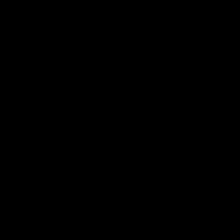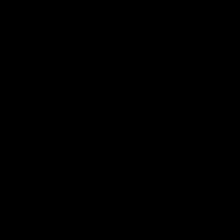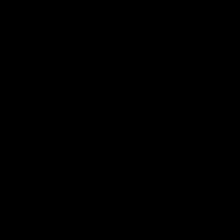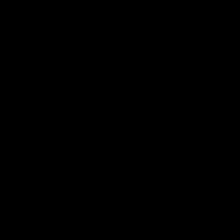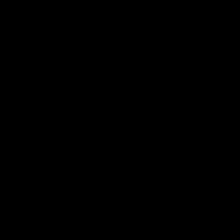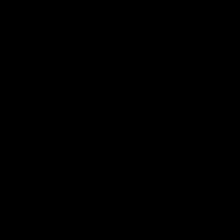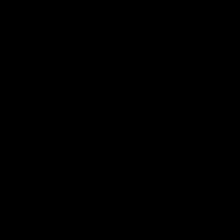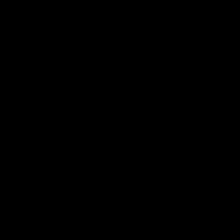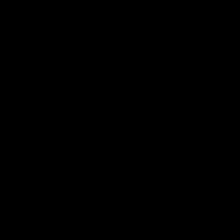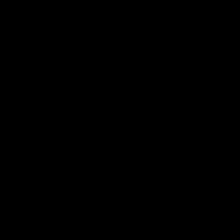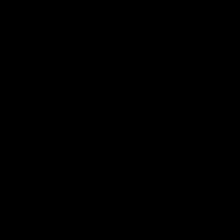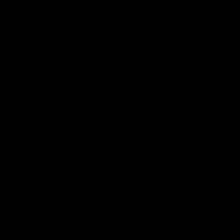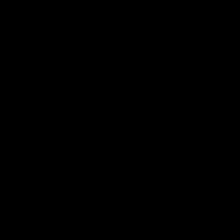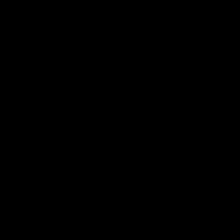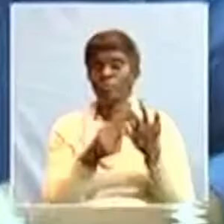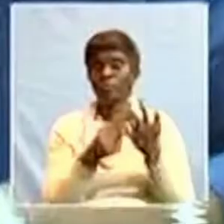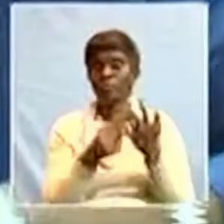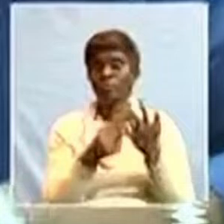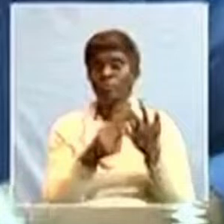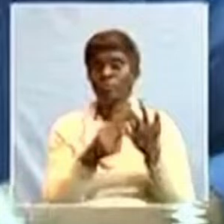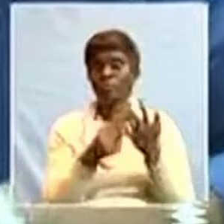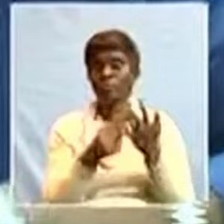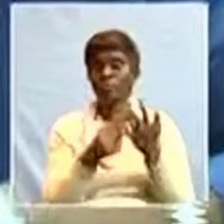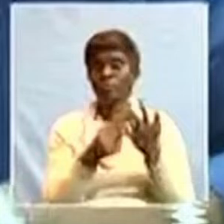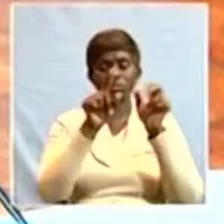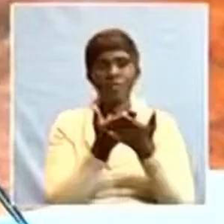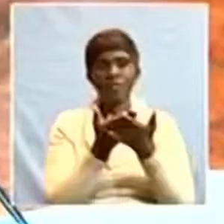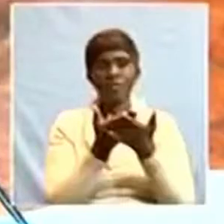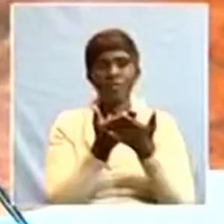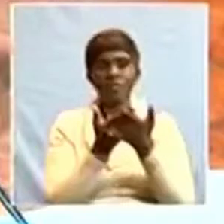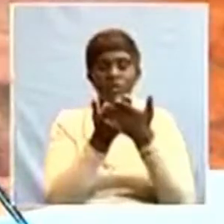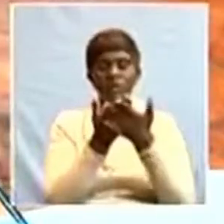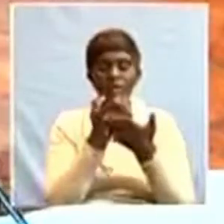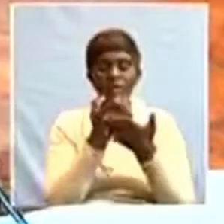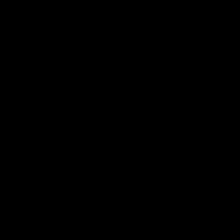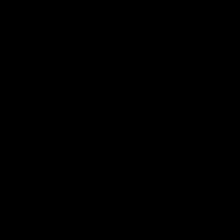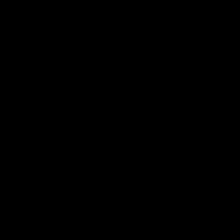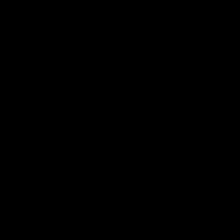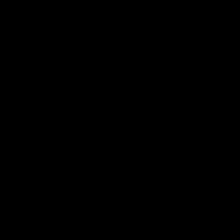shows special sanction by evidence of